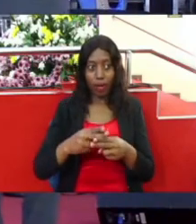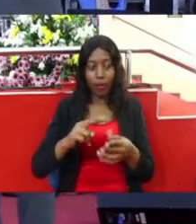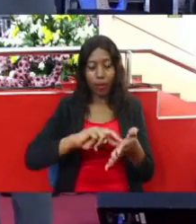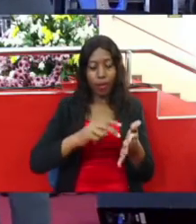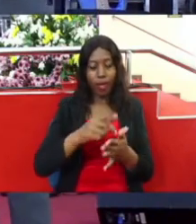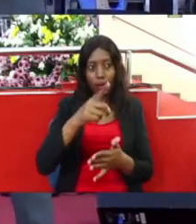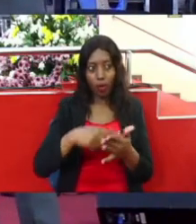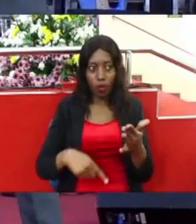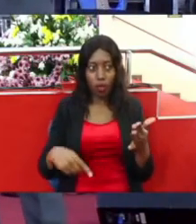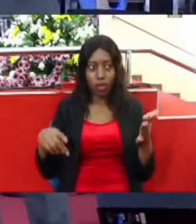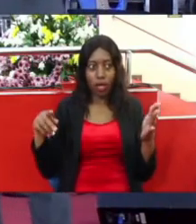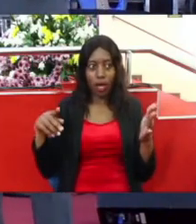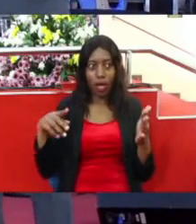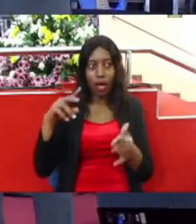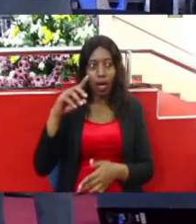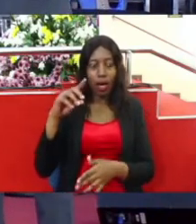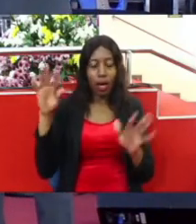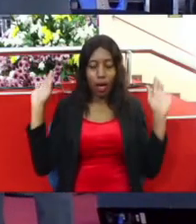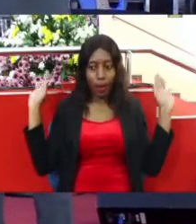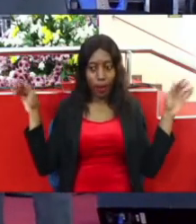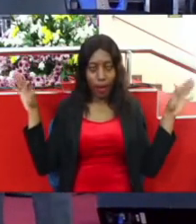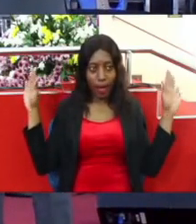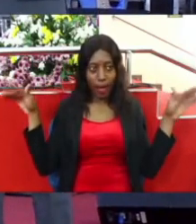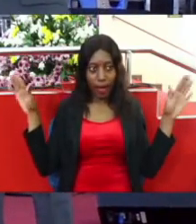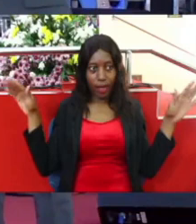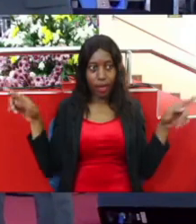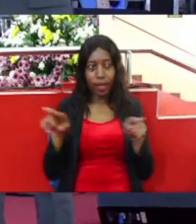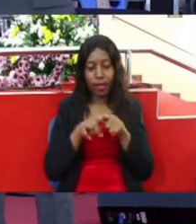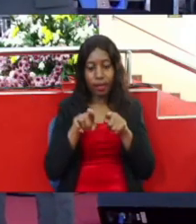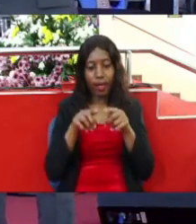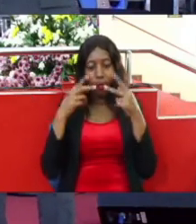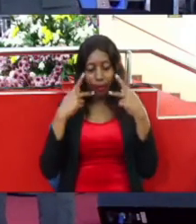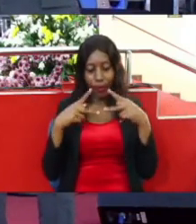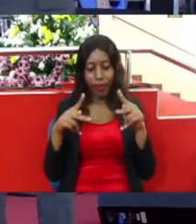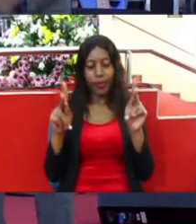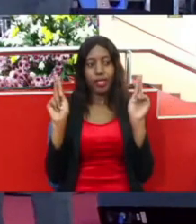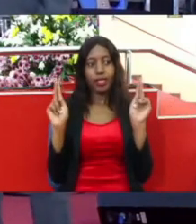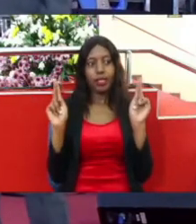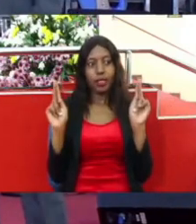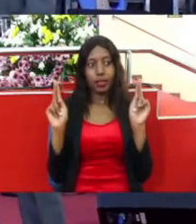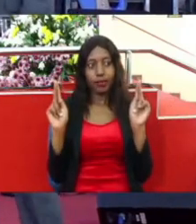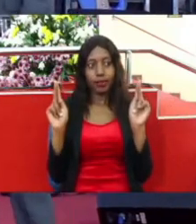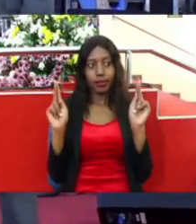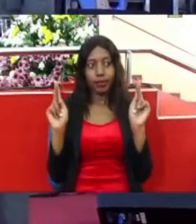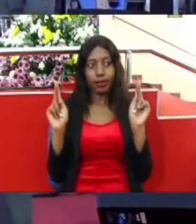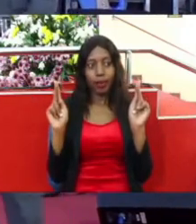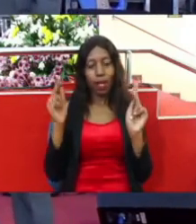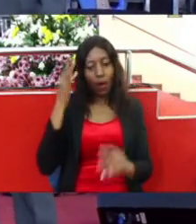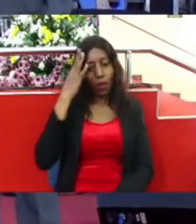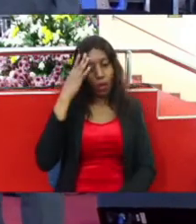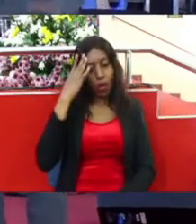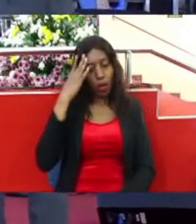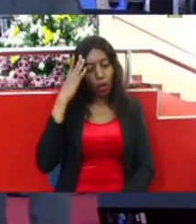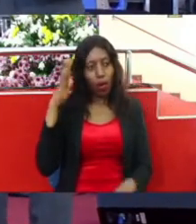ni njiwa. It also means peace. Inamaanisha pia amani. We also know that the dove is a bird that symbolizes peace. Vile